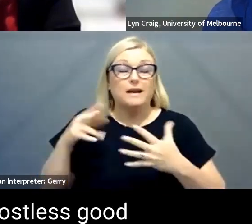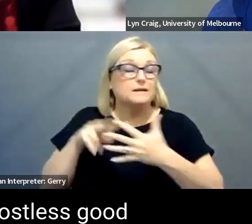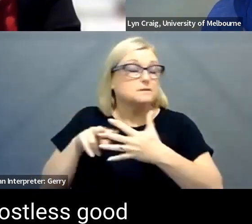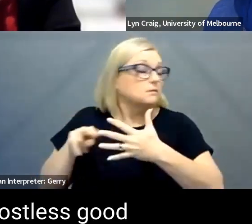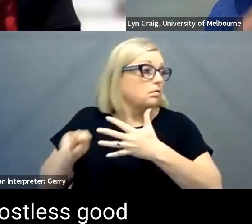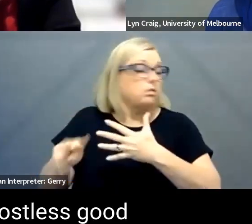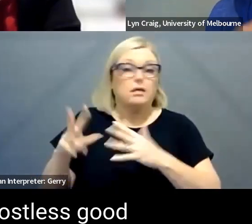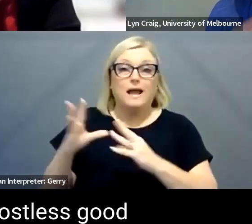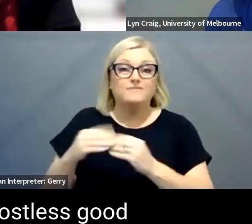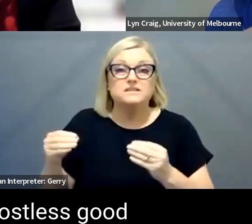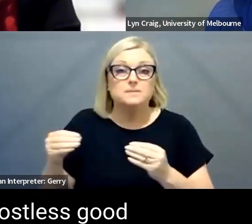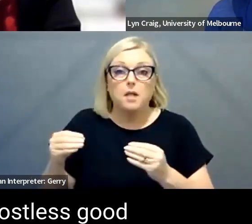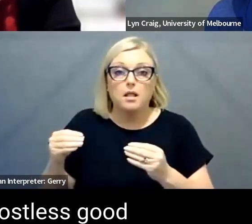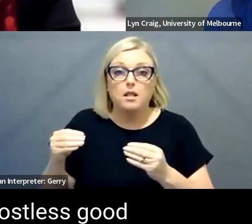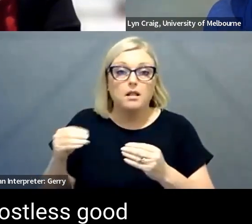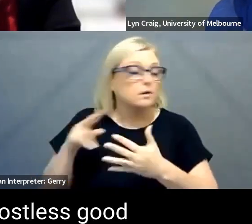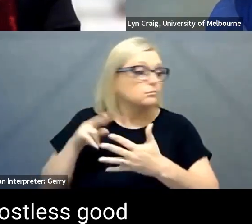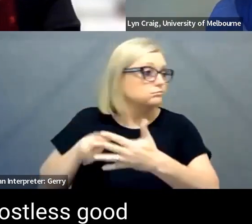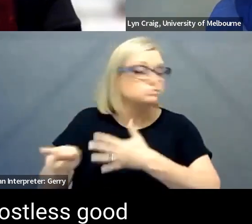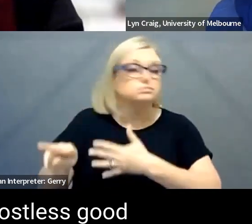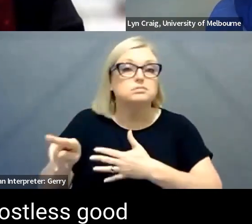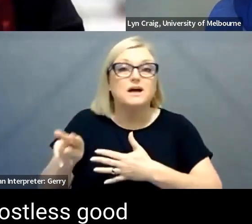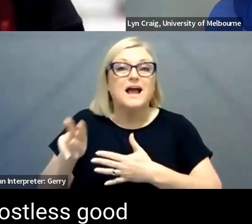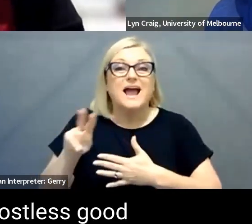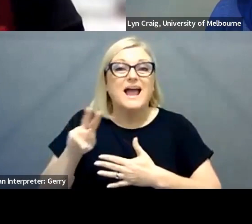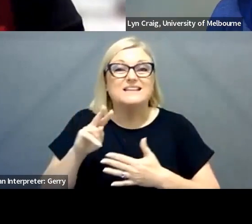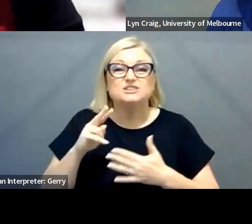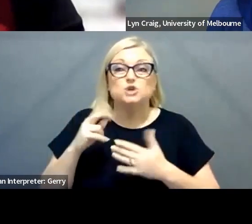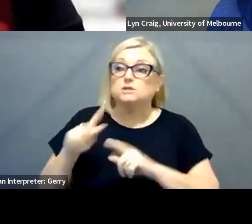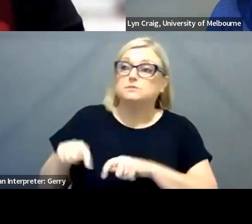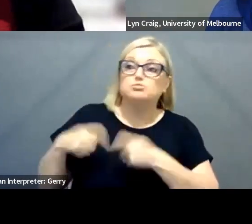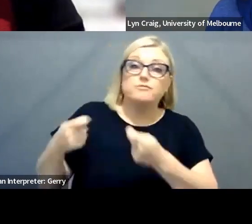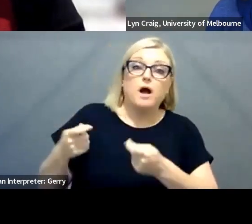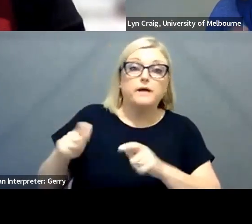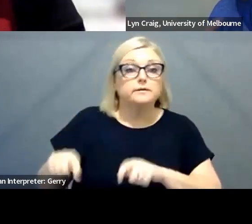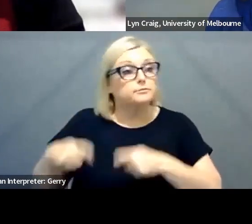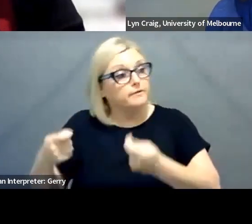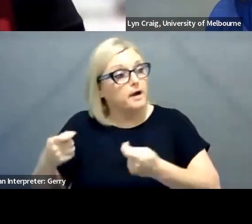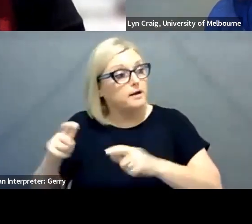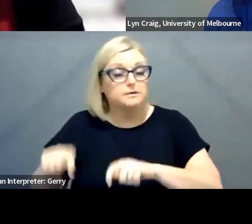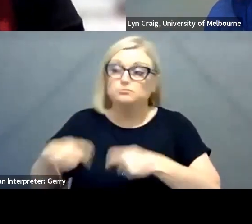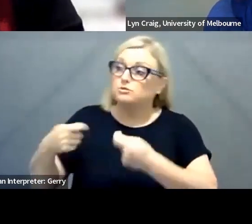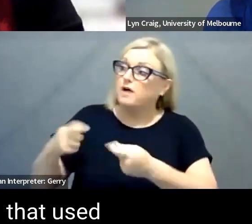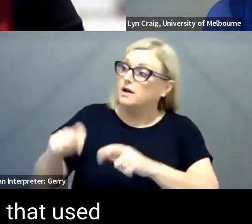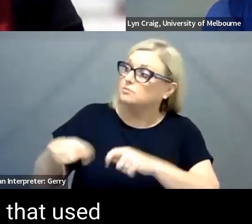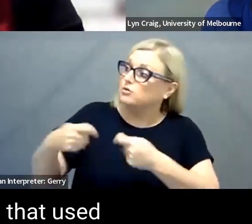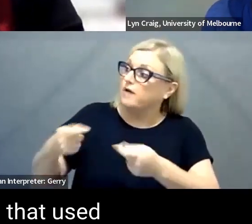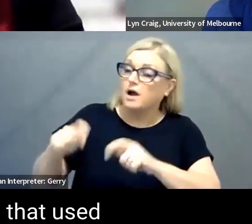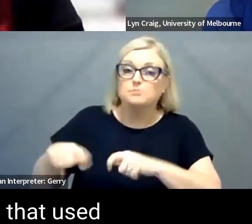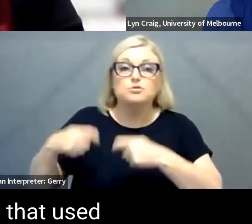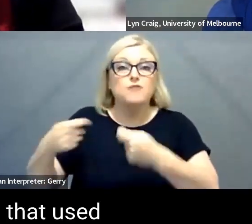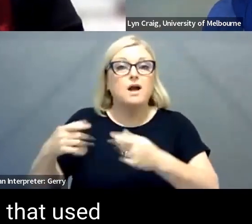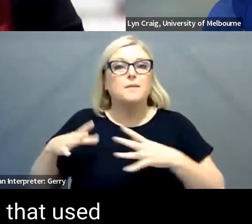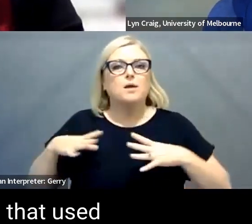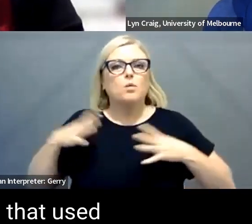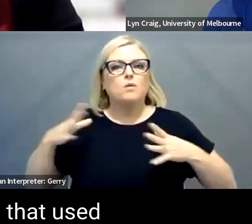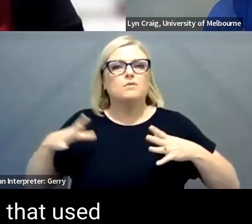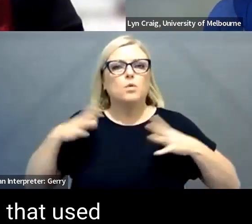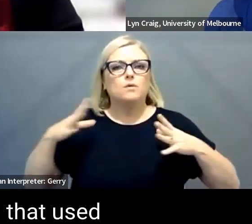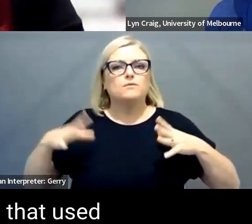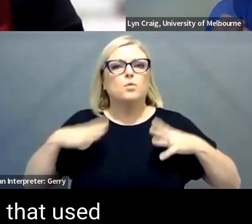like a costless good that is just provided, and the more the society changes so that things that used to